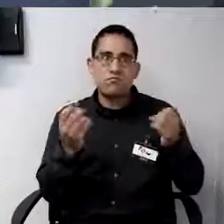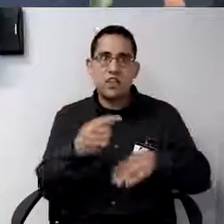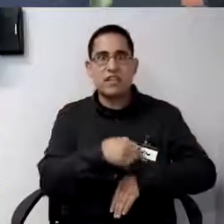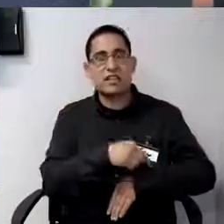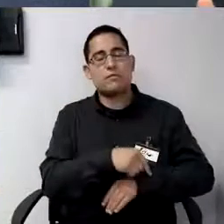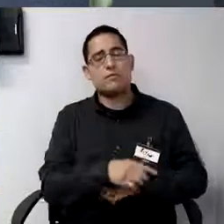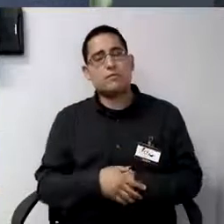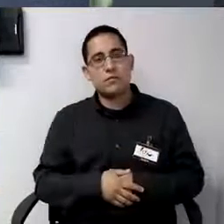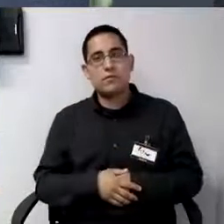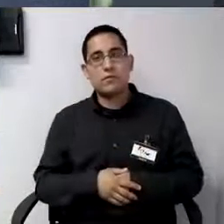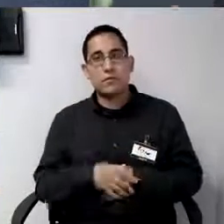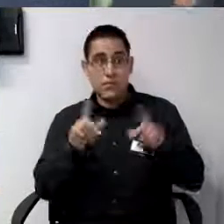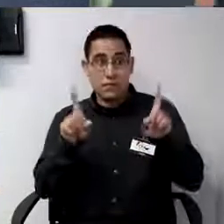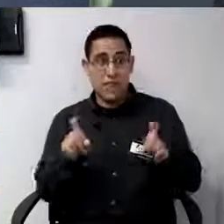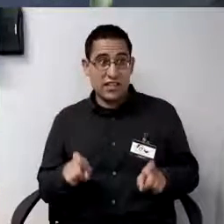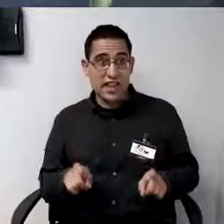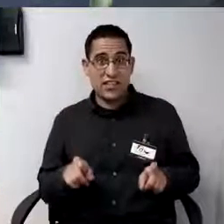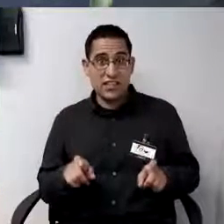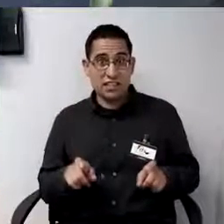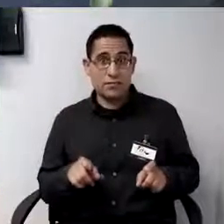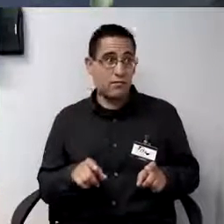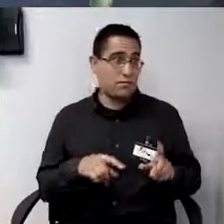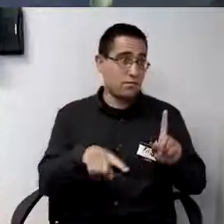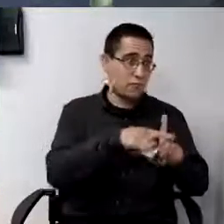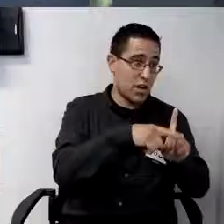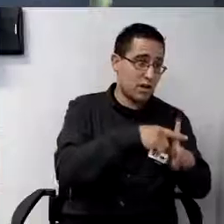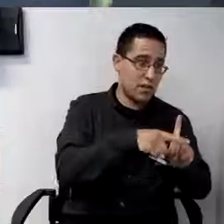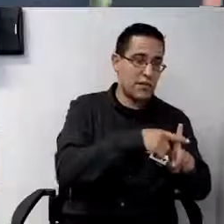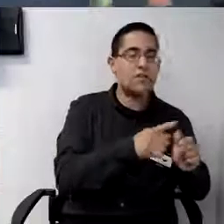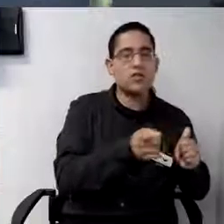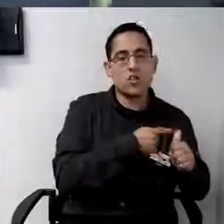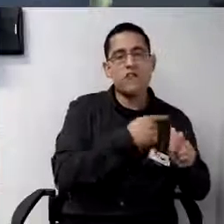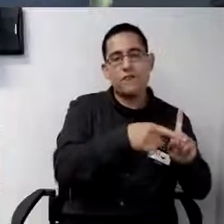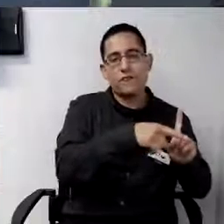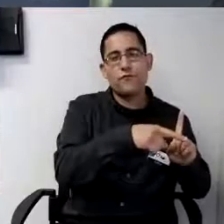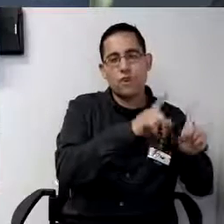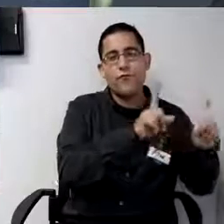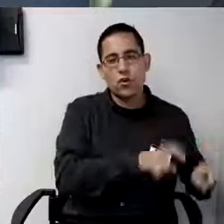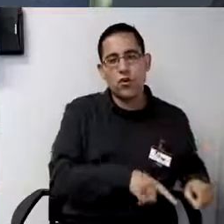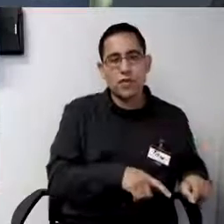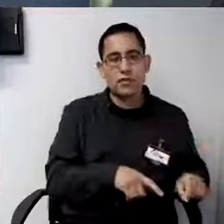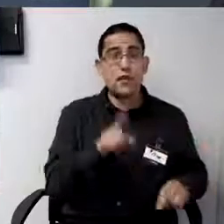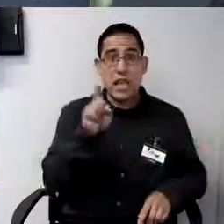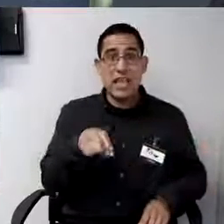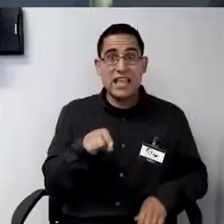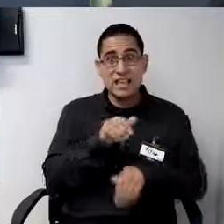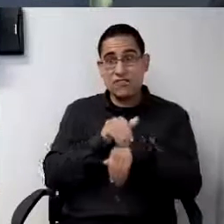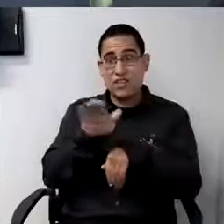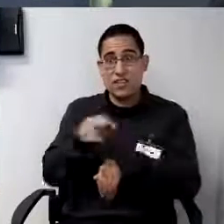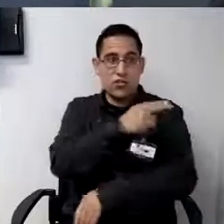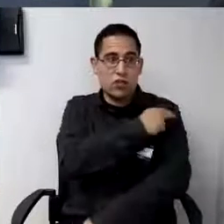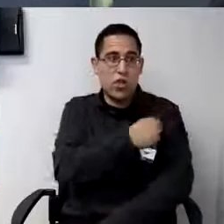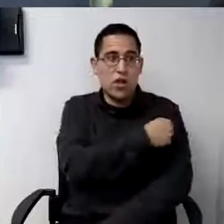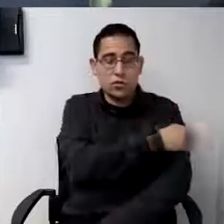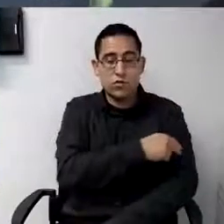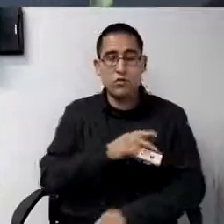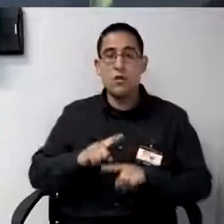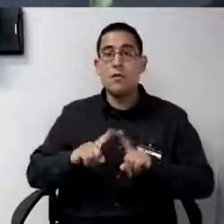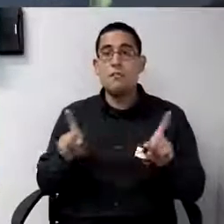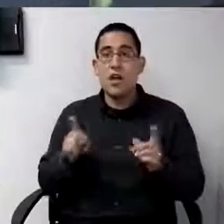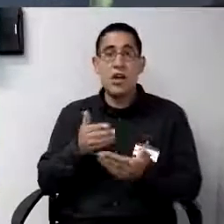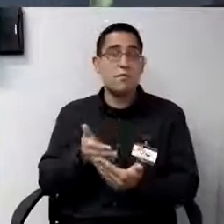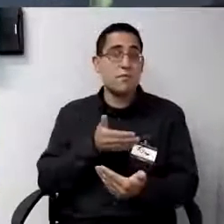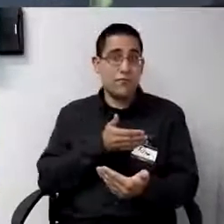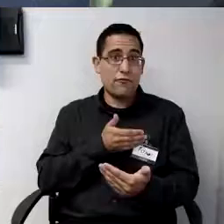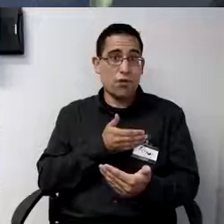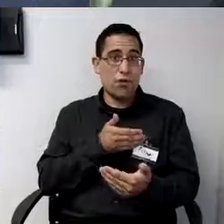positive on the first test. Let's say they need to be hospitalized, but before we can discharge them back to a skilled nursing facility under the